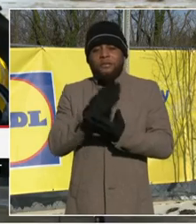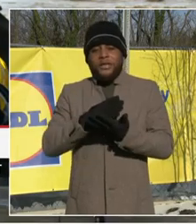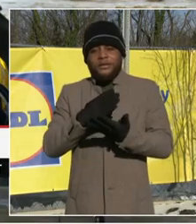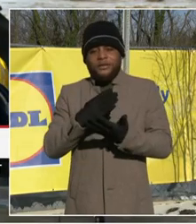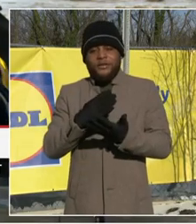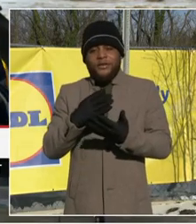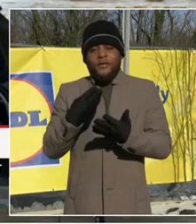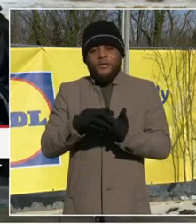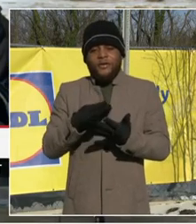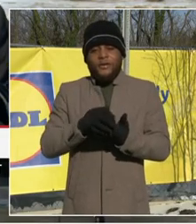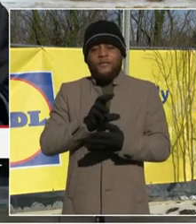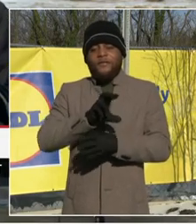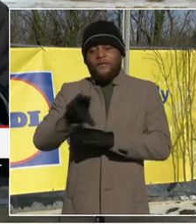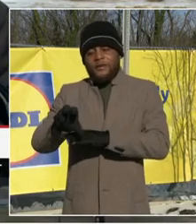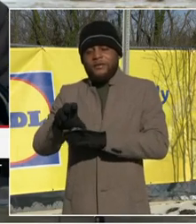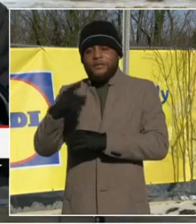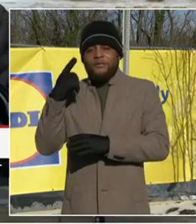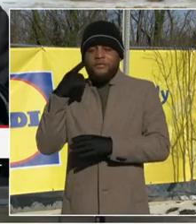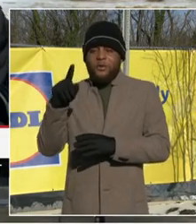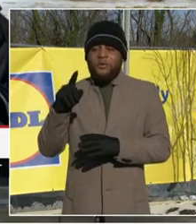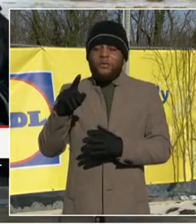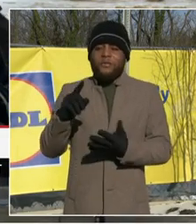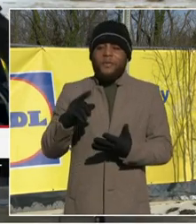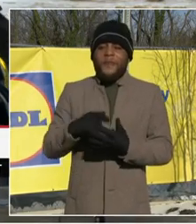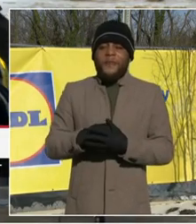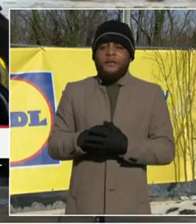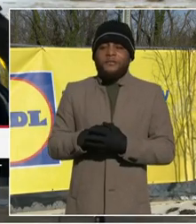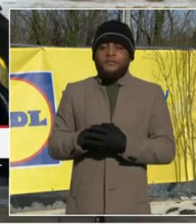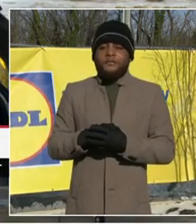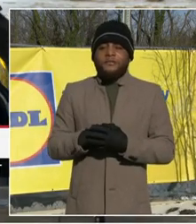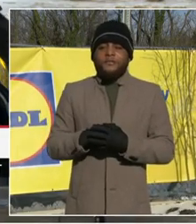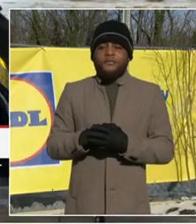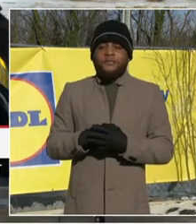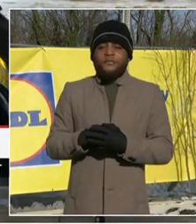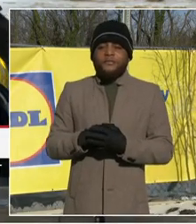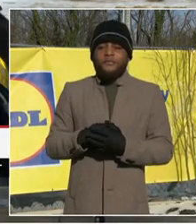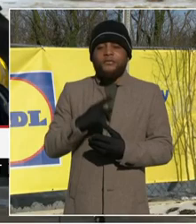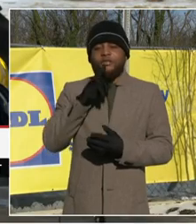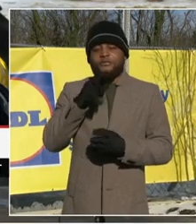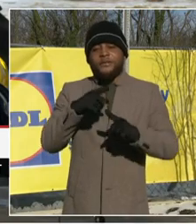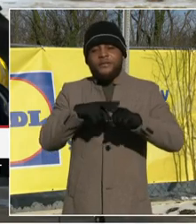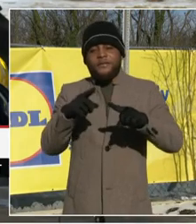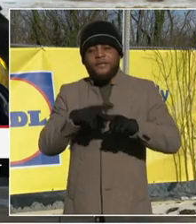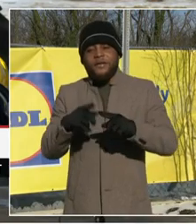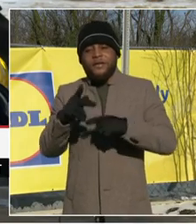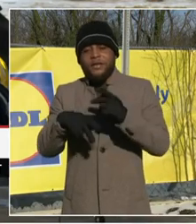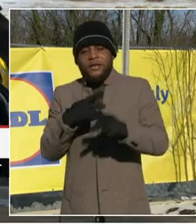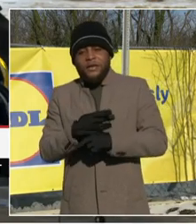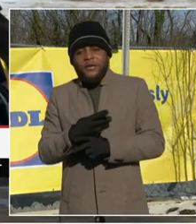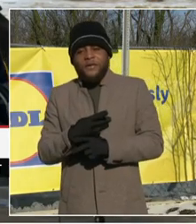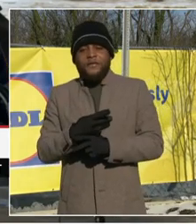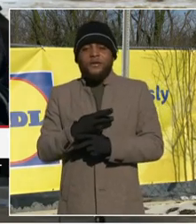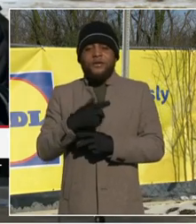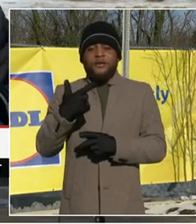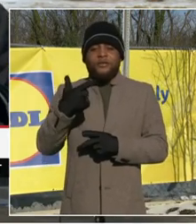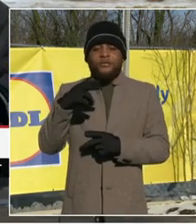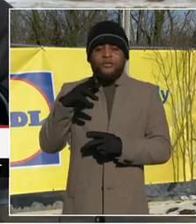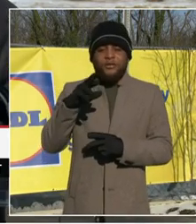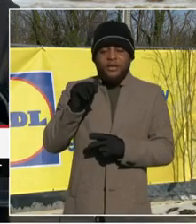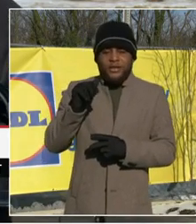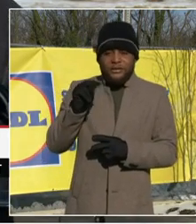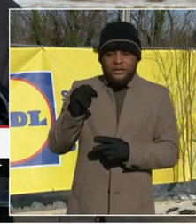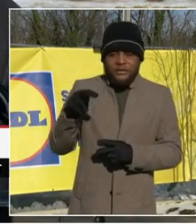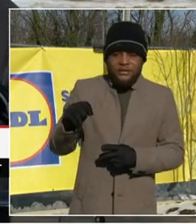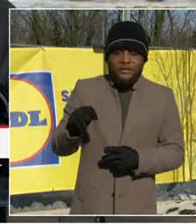that Henry started to mention some of the retail that's on the way. We've made grants to bring even more food retail. So